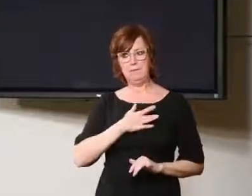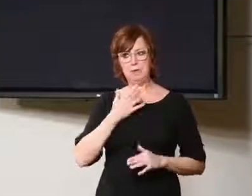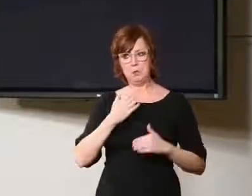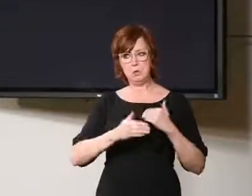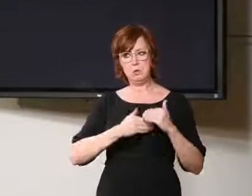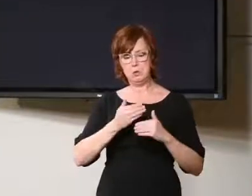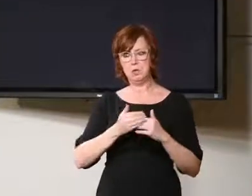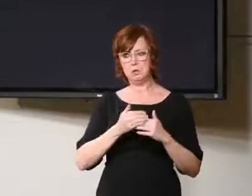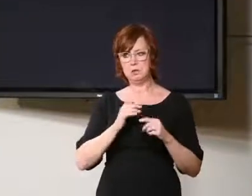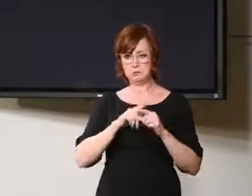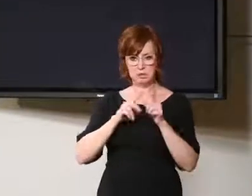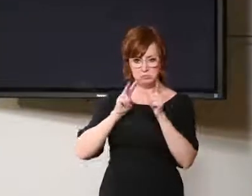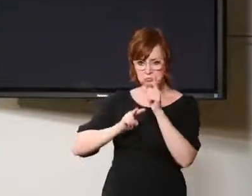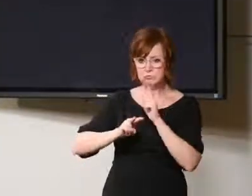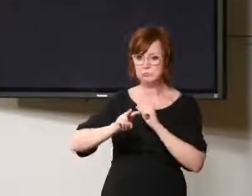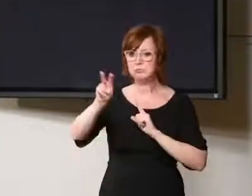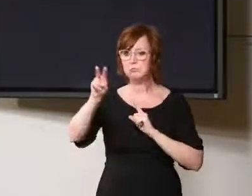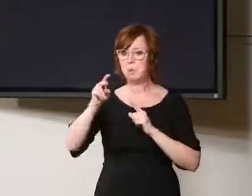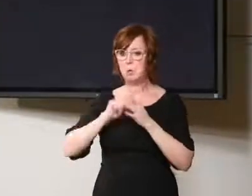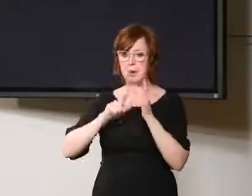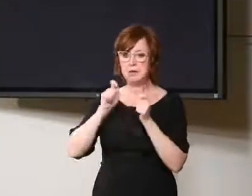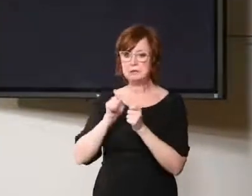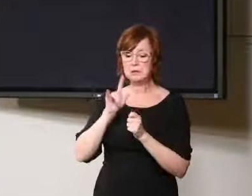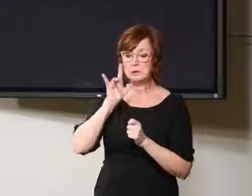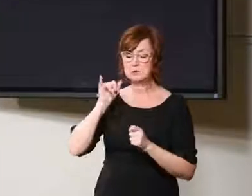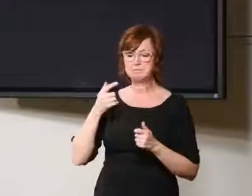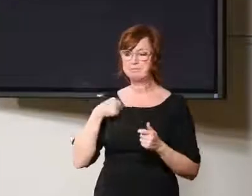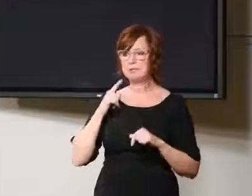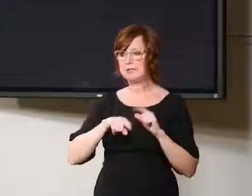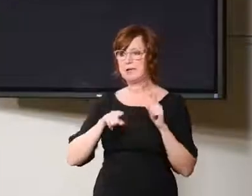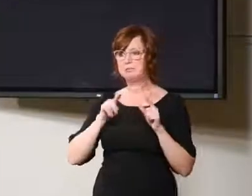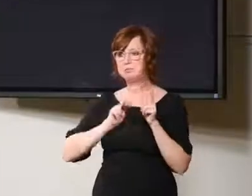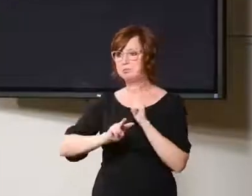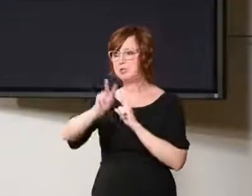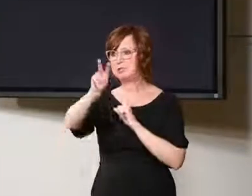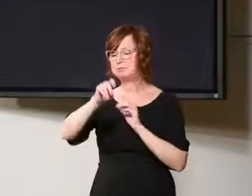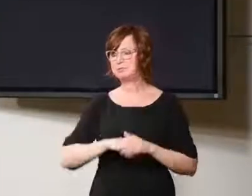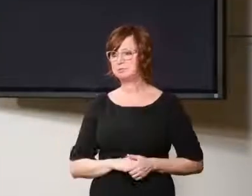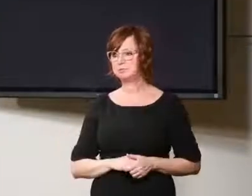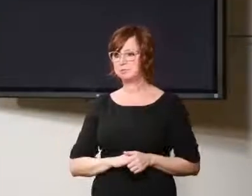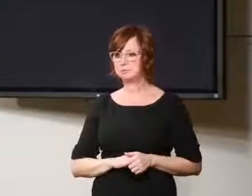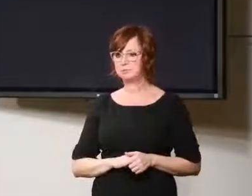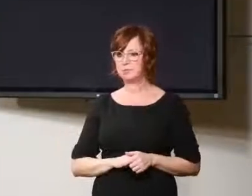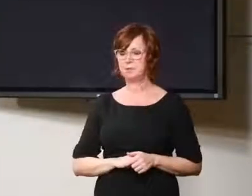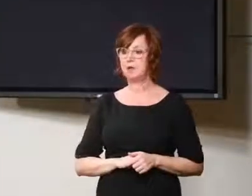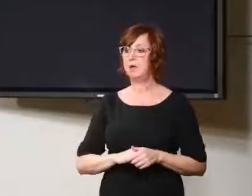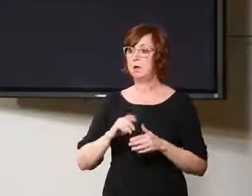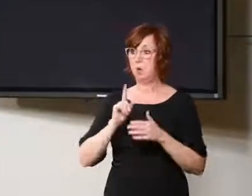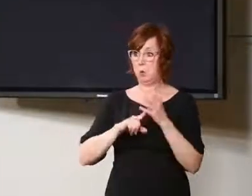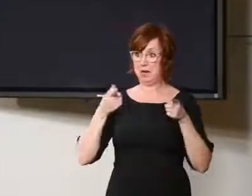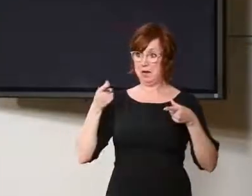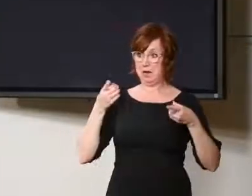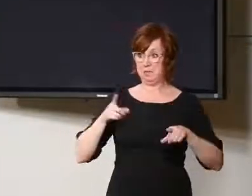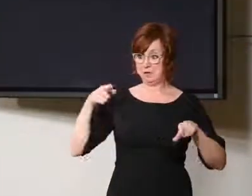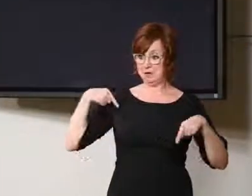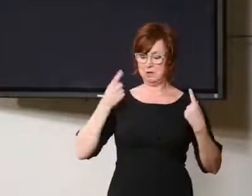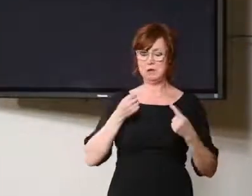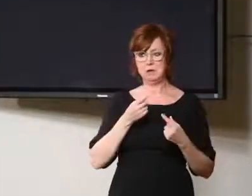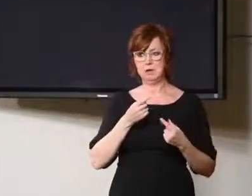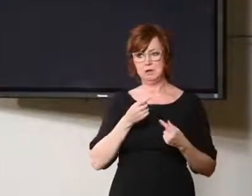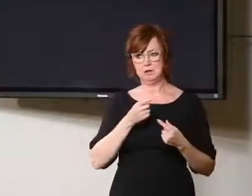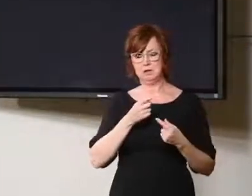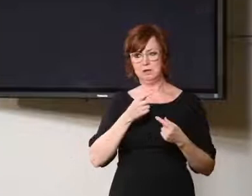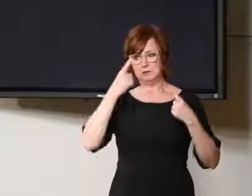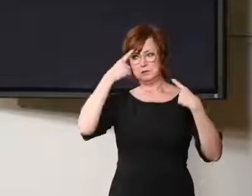holds. But I would say this: what we are doing is working. It most certainly is working to help lessen the